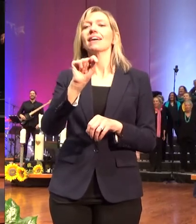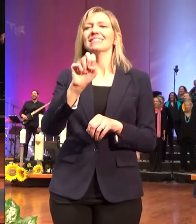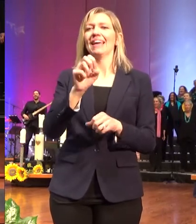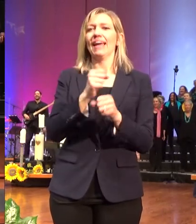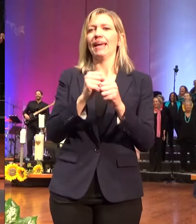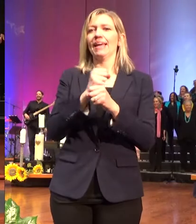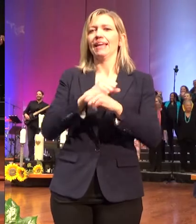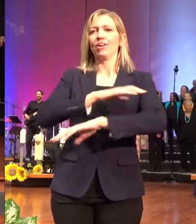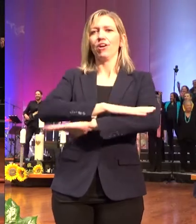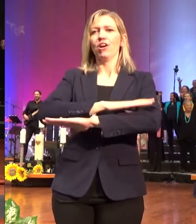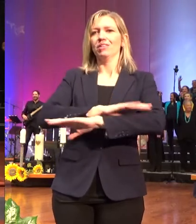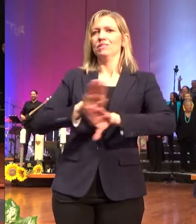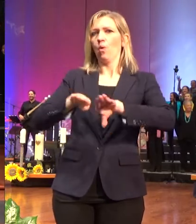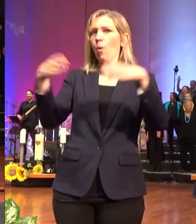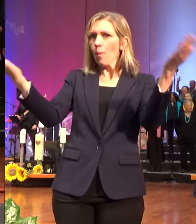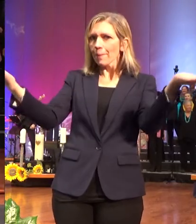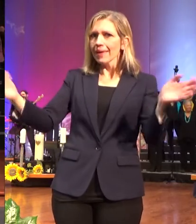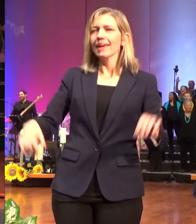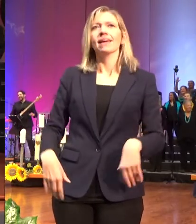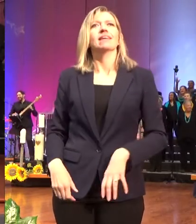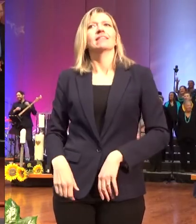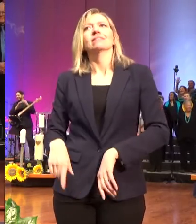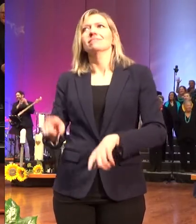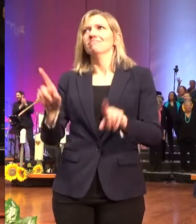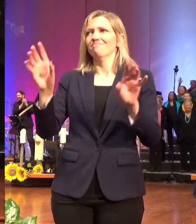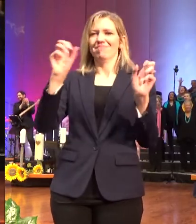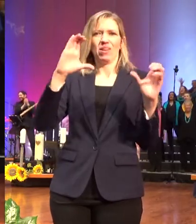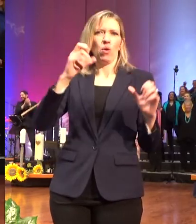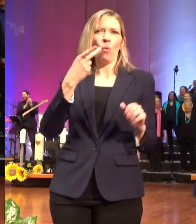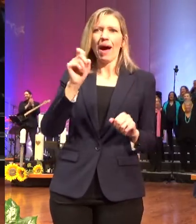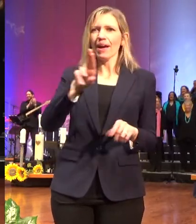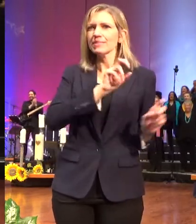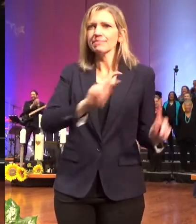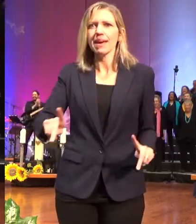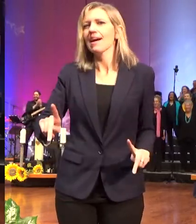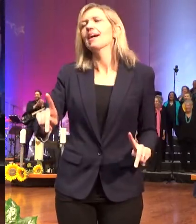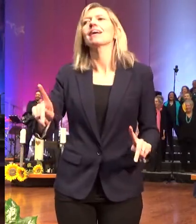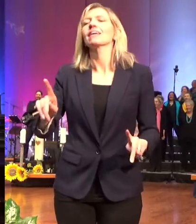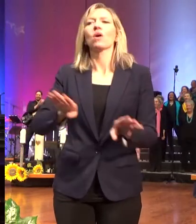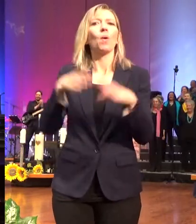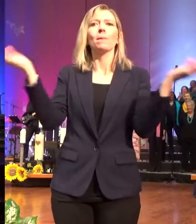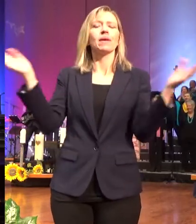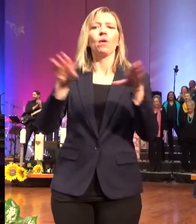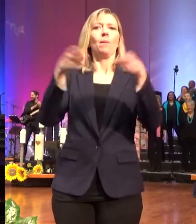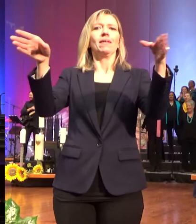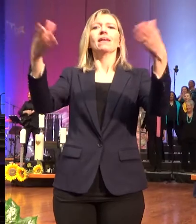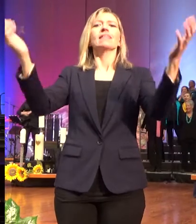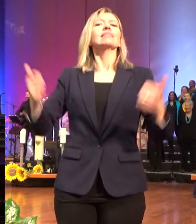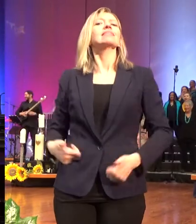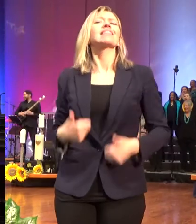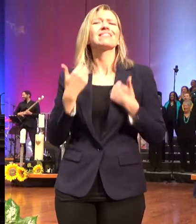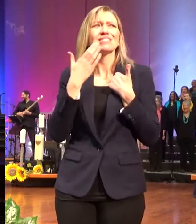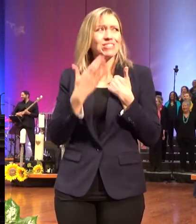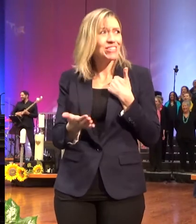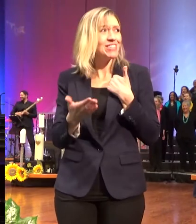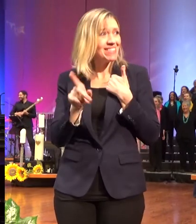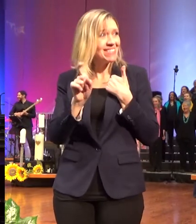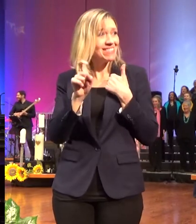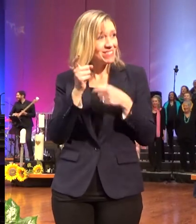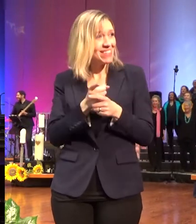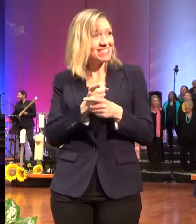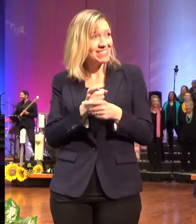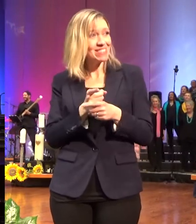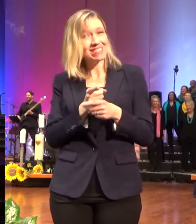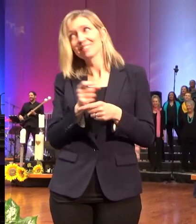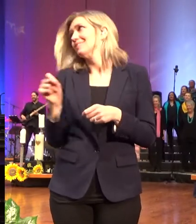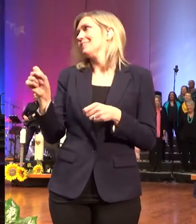is reopened. The choir's back, the latte cart is open. Oh, man. Life is good, isn't it?